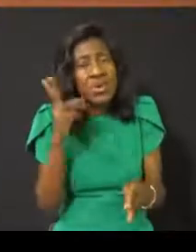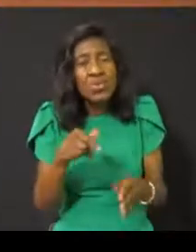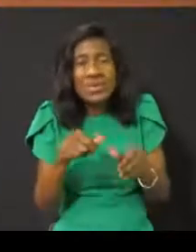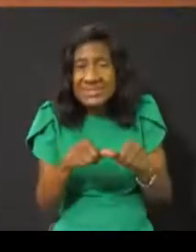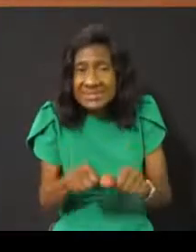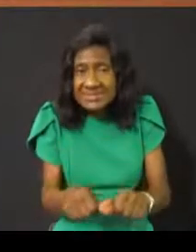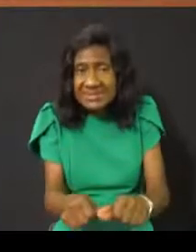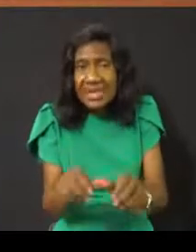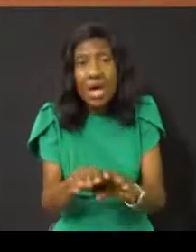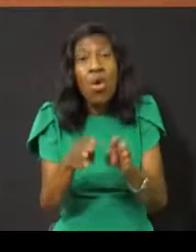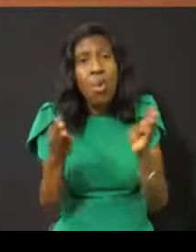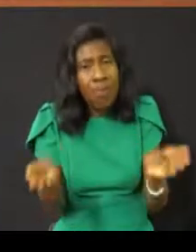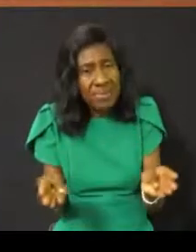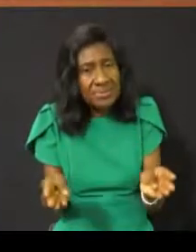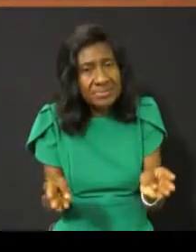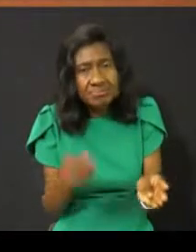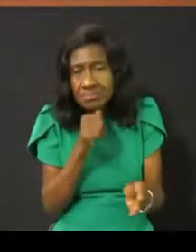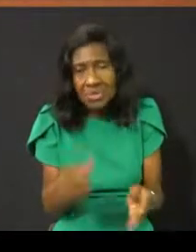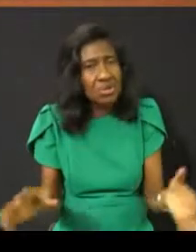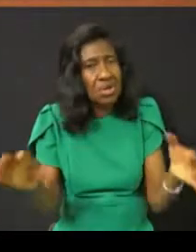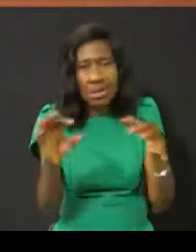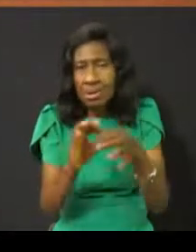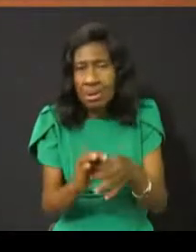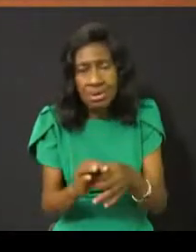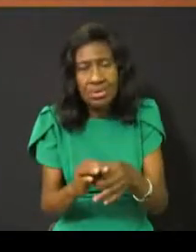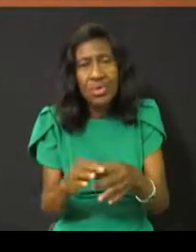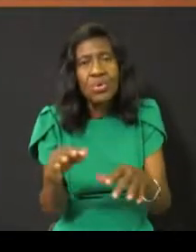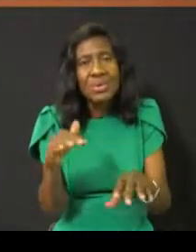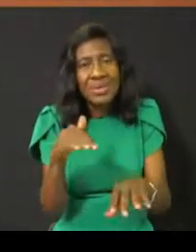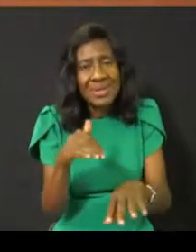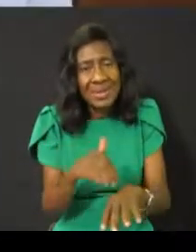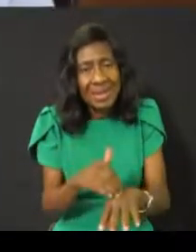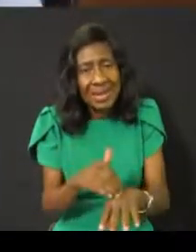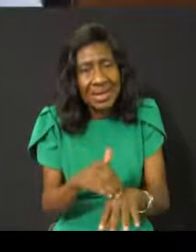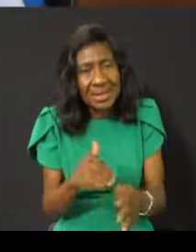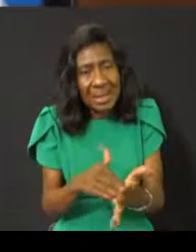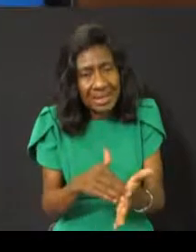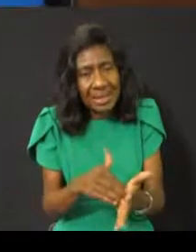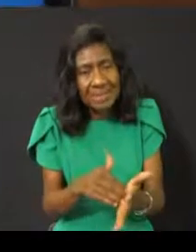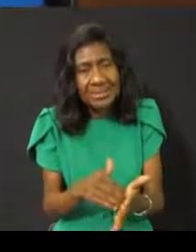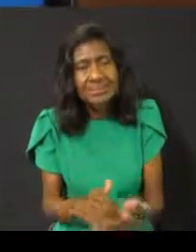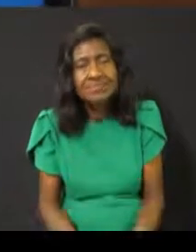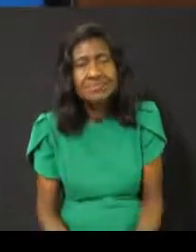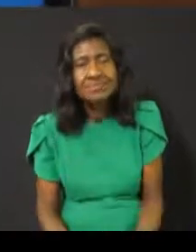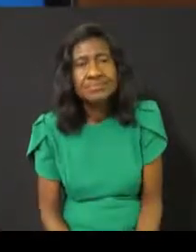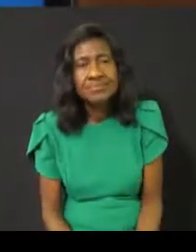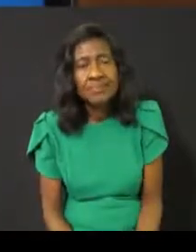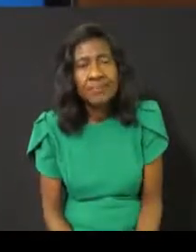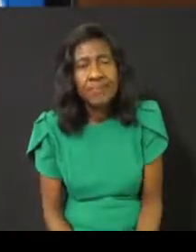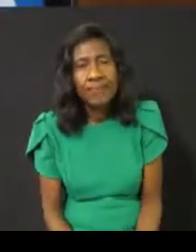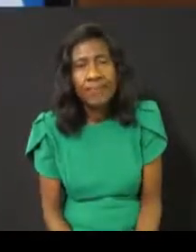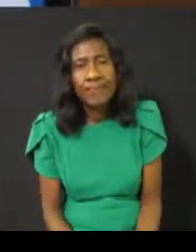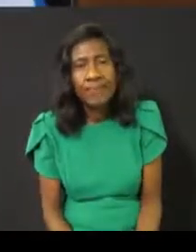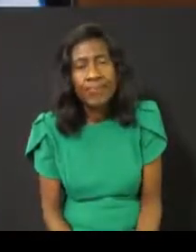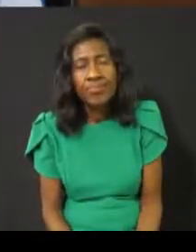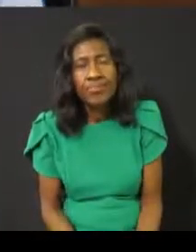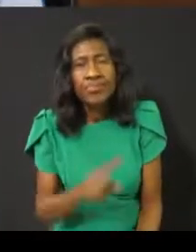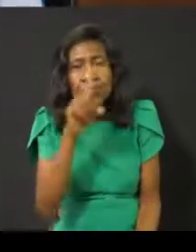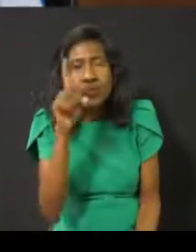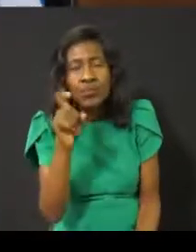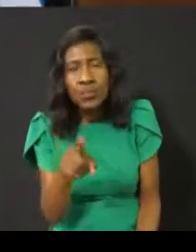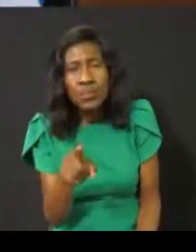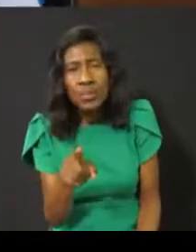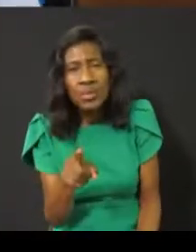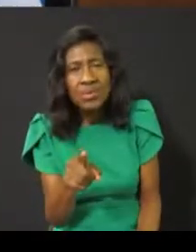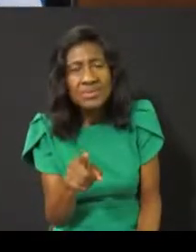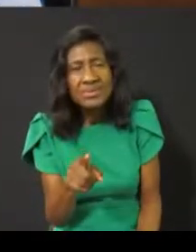April. Just as a follow-on, I think you triggered a question in my mind as well, April. And I was wondering whether Dr. Lee would